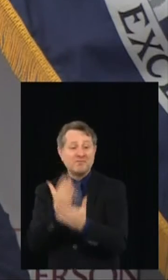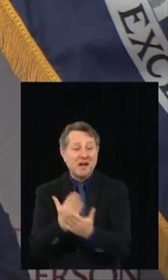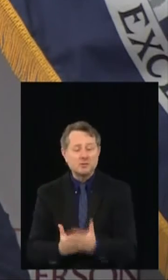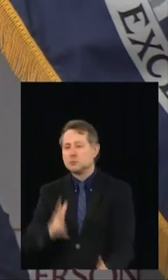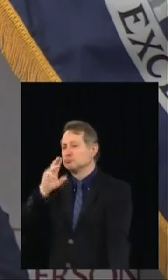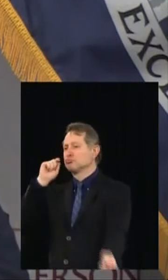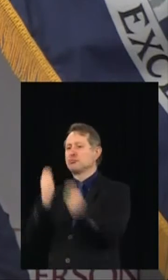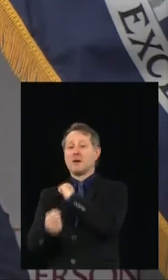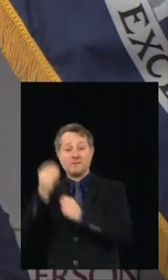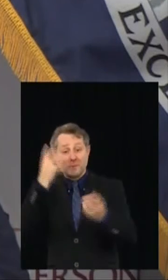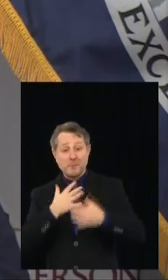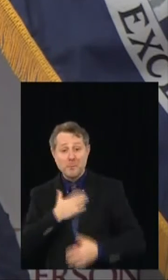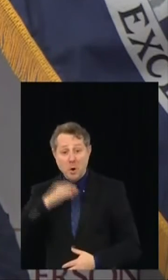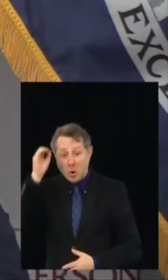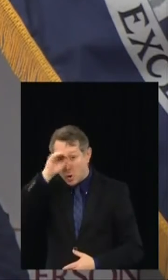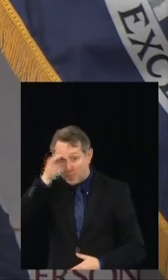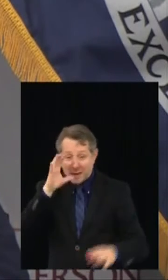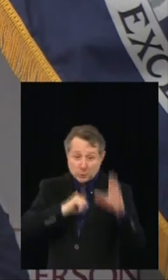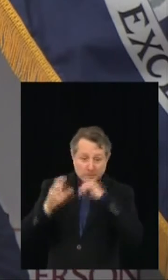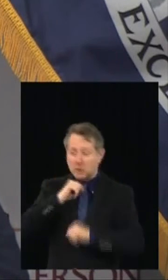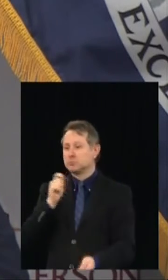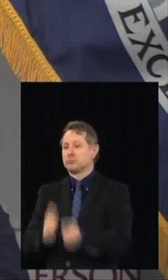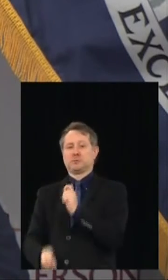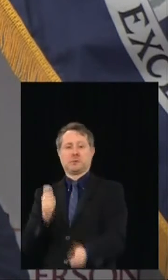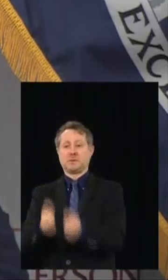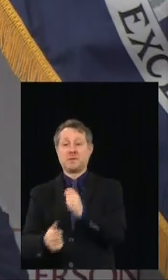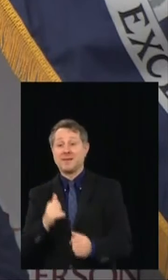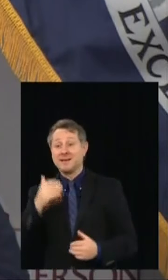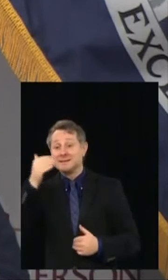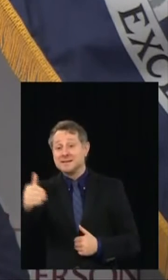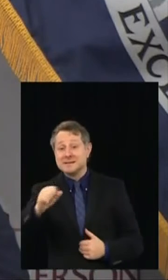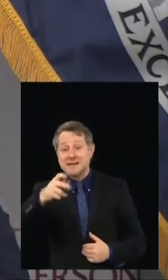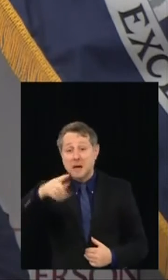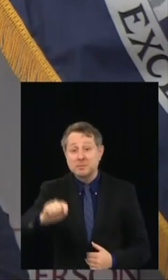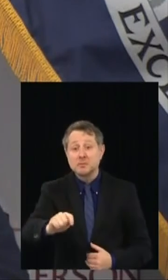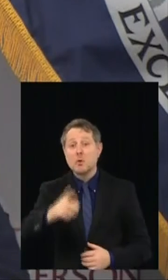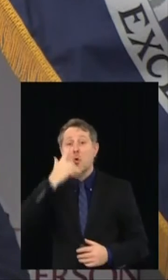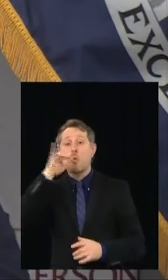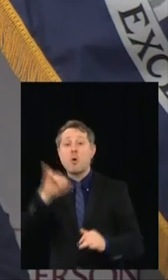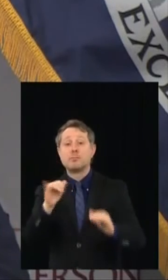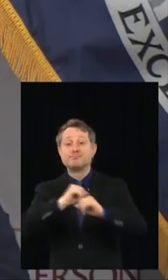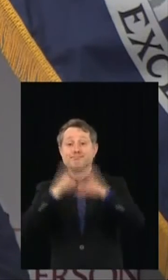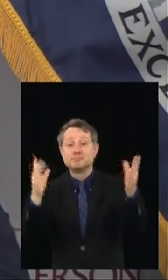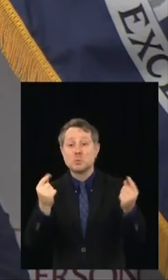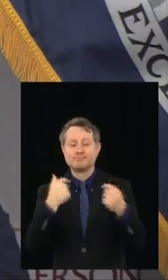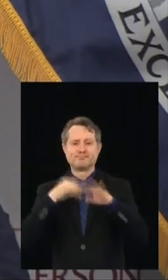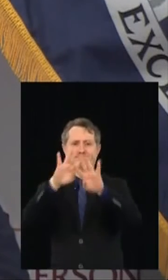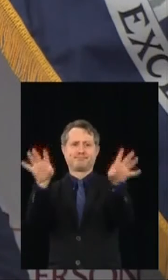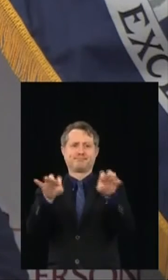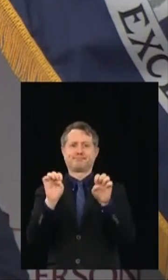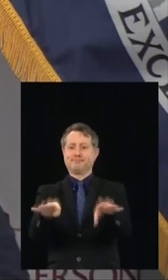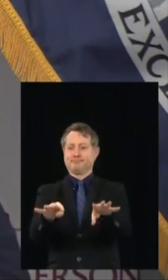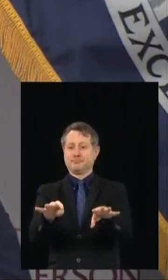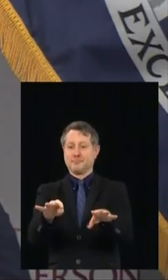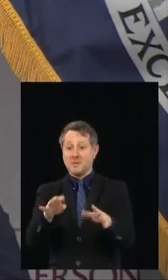changes. Where are we going to be in September? I don't know. I don't know where we're going to be in